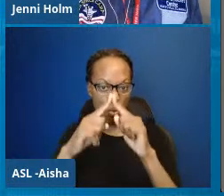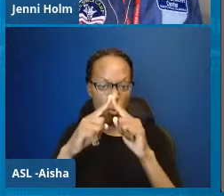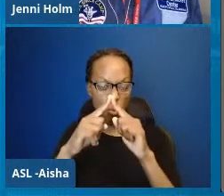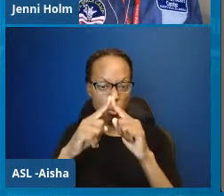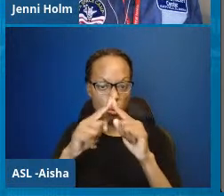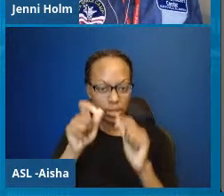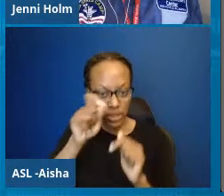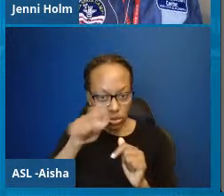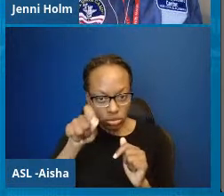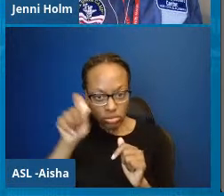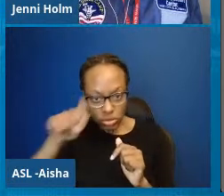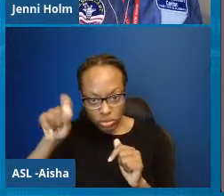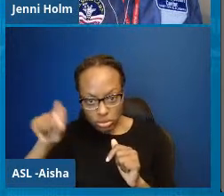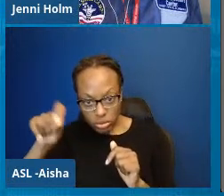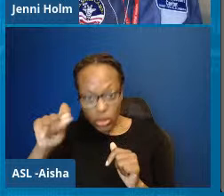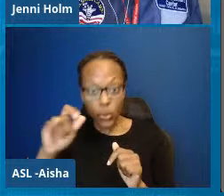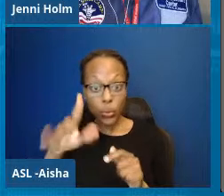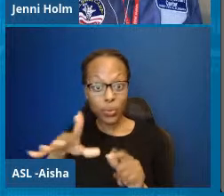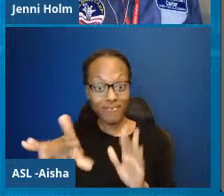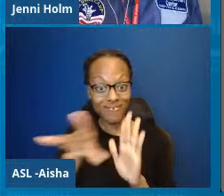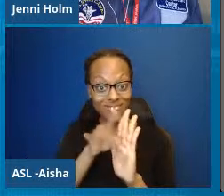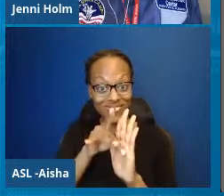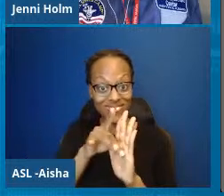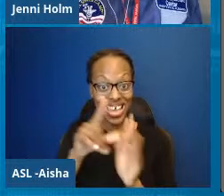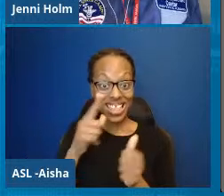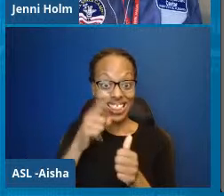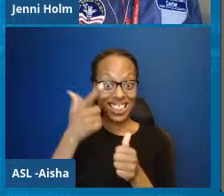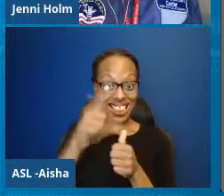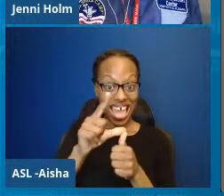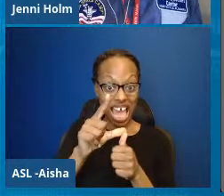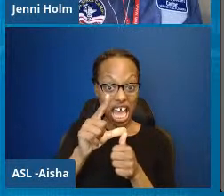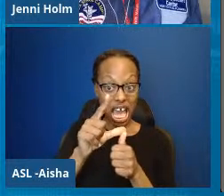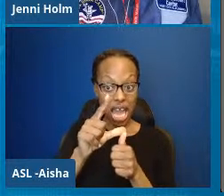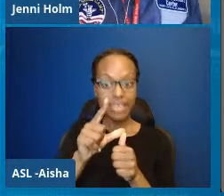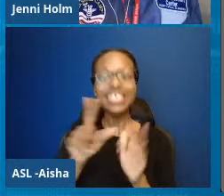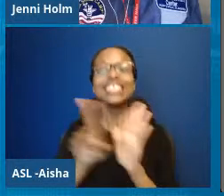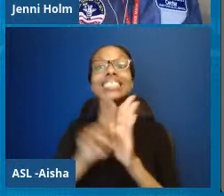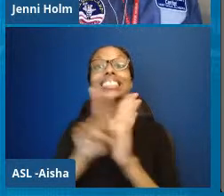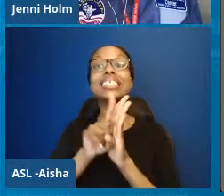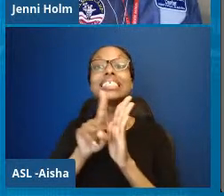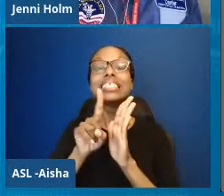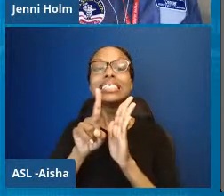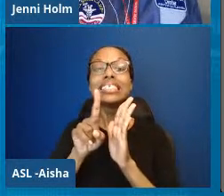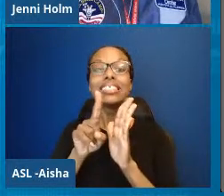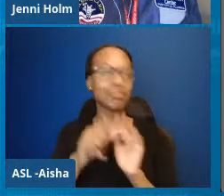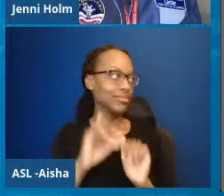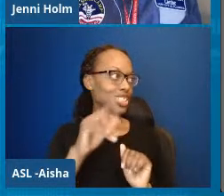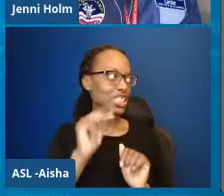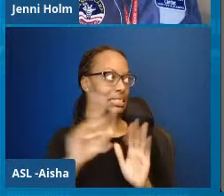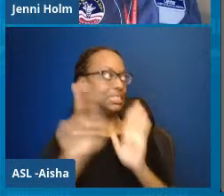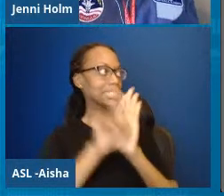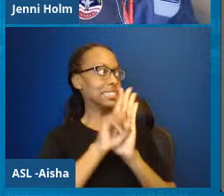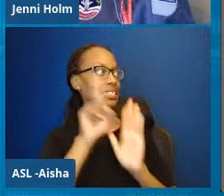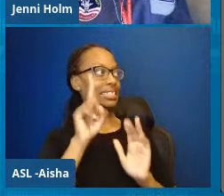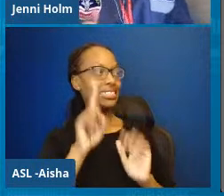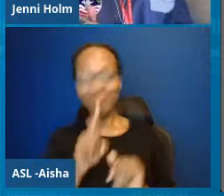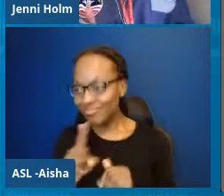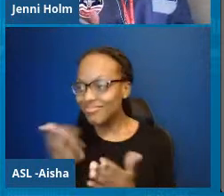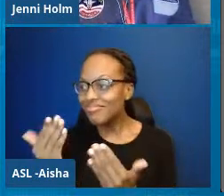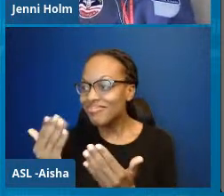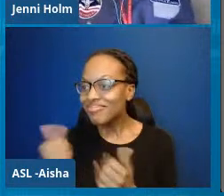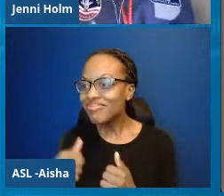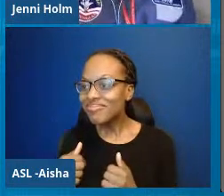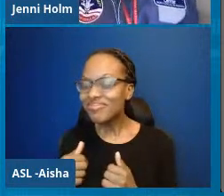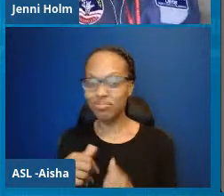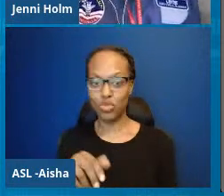letter that it shapes, once you get the letter, you can say ding, ding, and tell me what it is. Ding, ding. All right, Jenny, what is it?